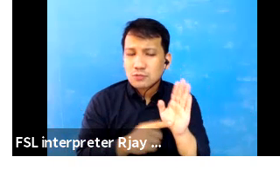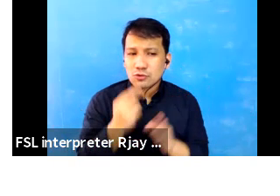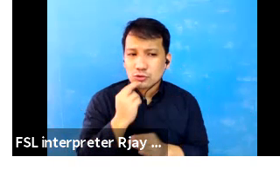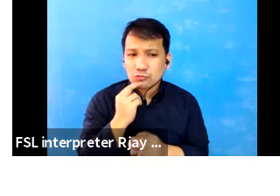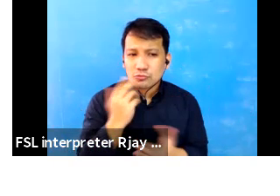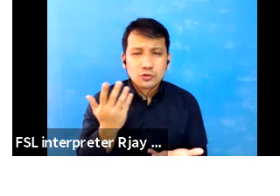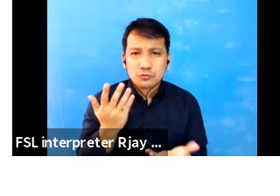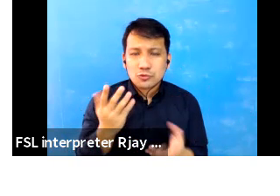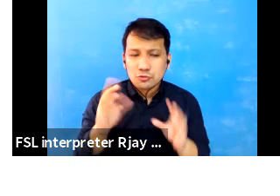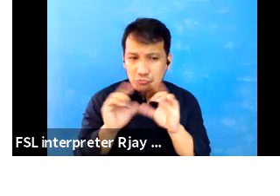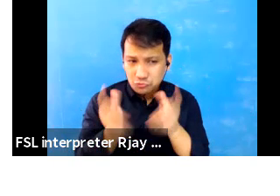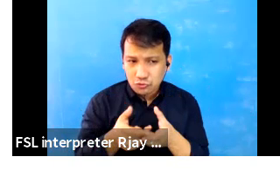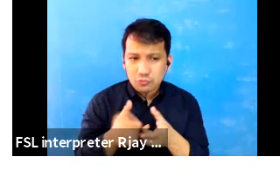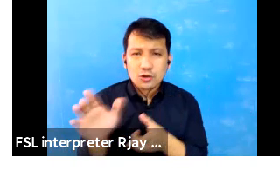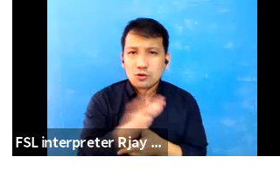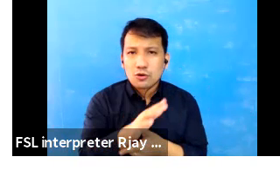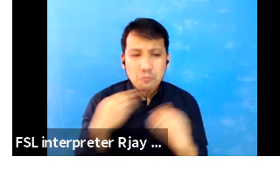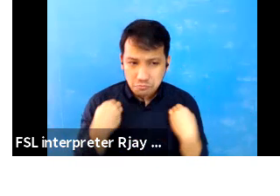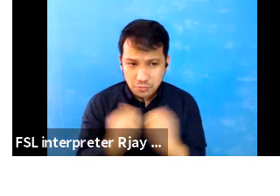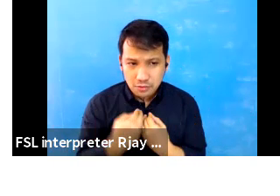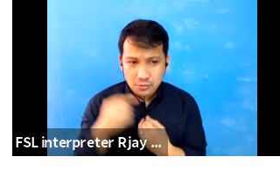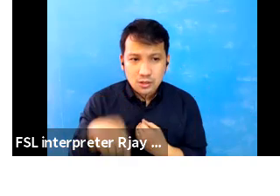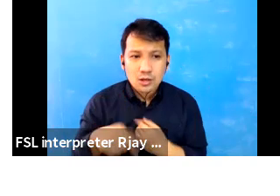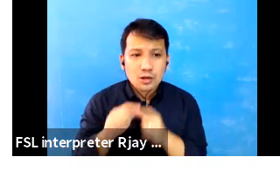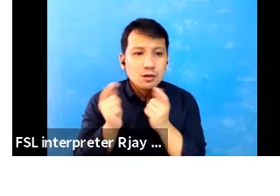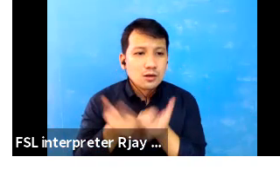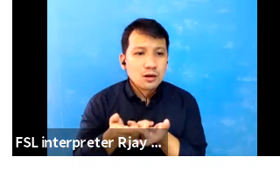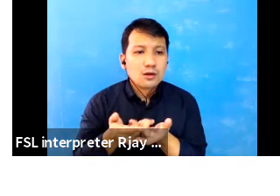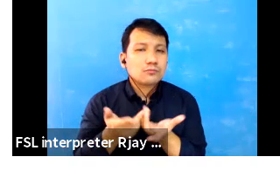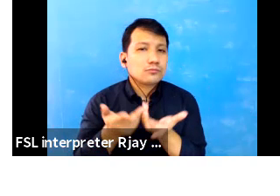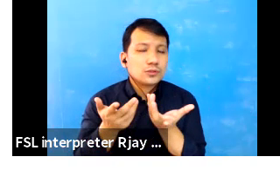nutrition task forces or members of the